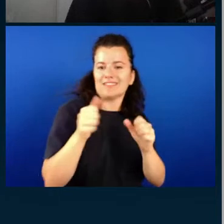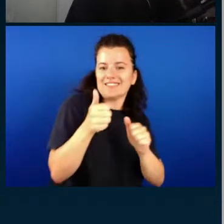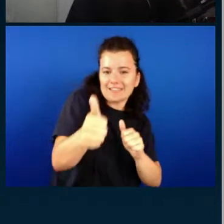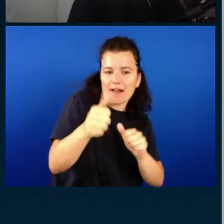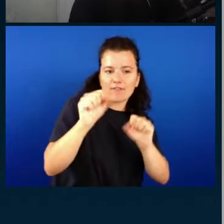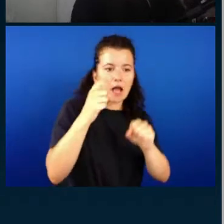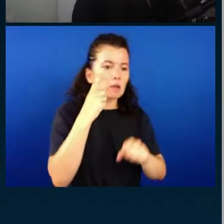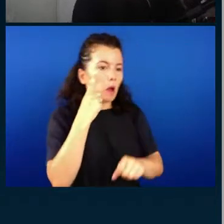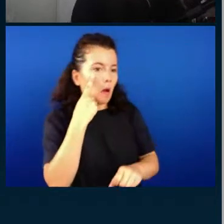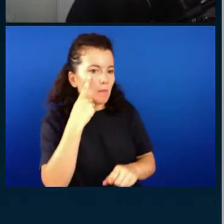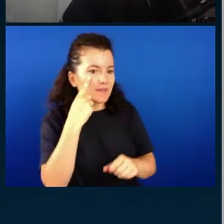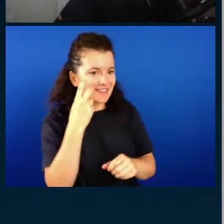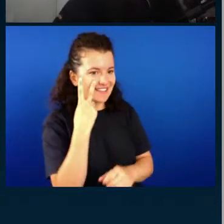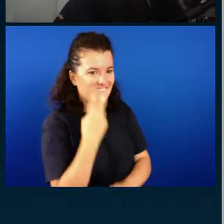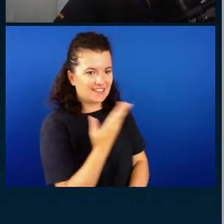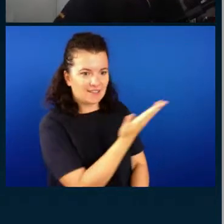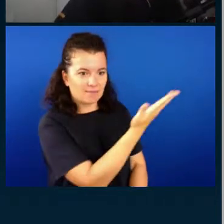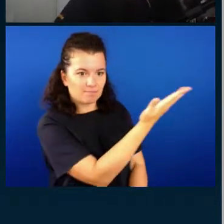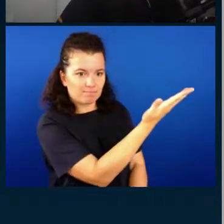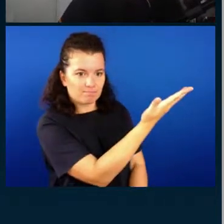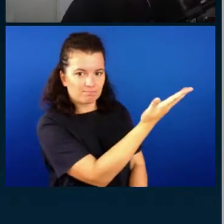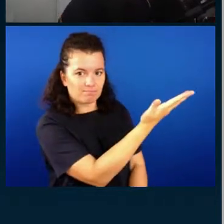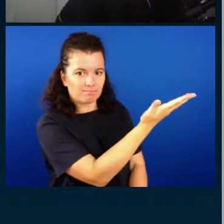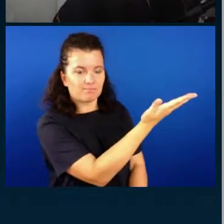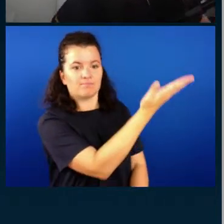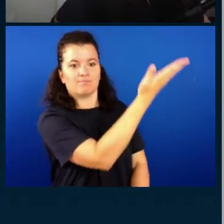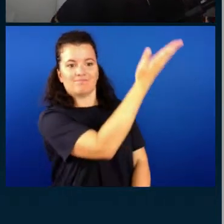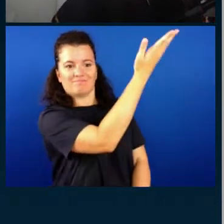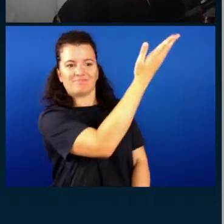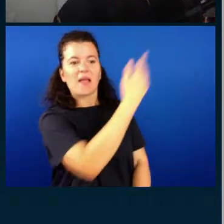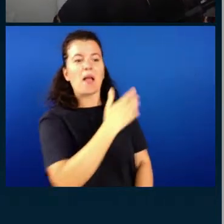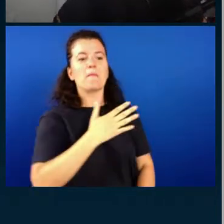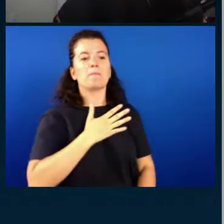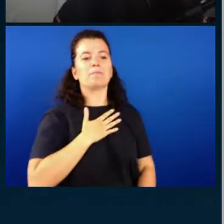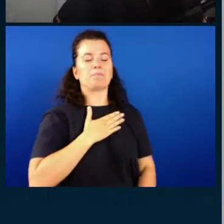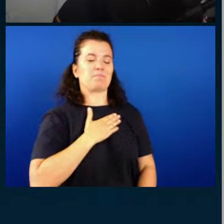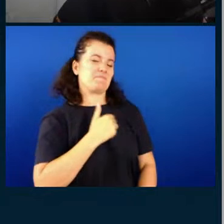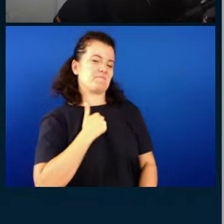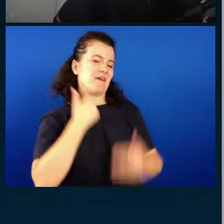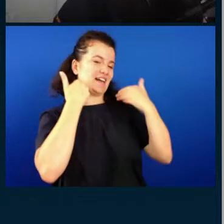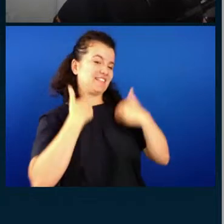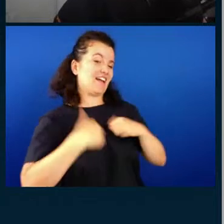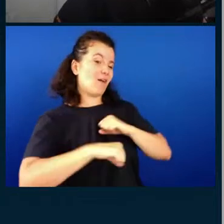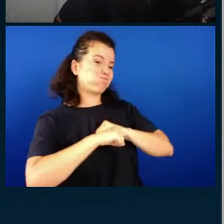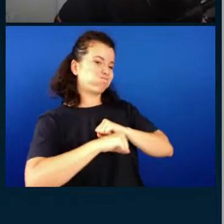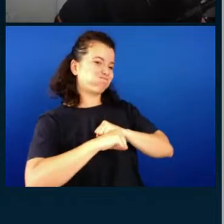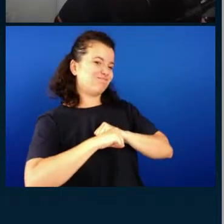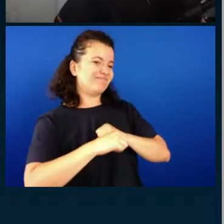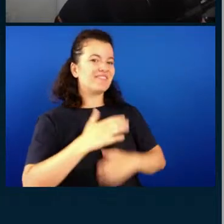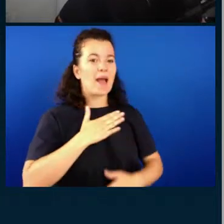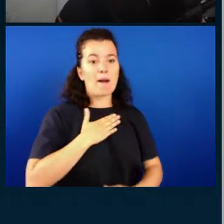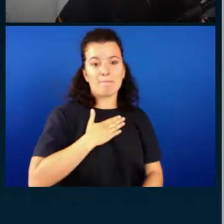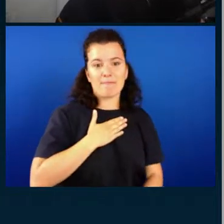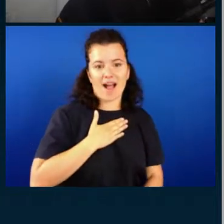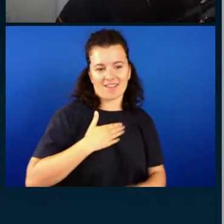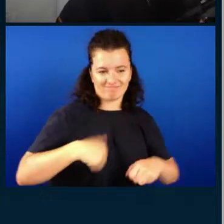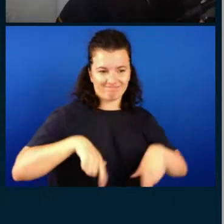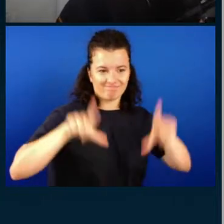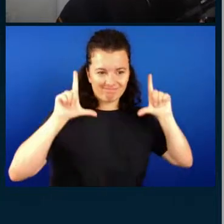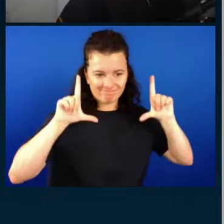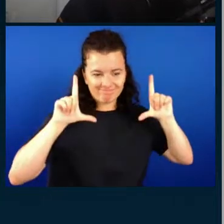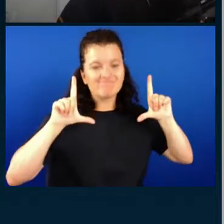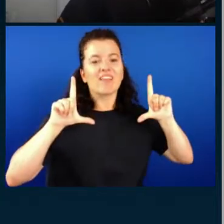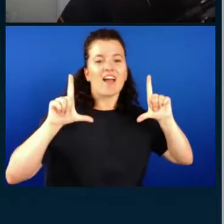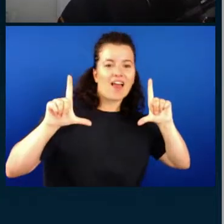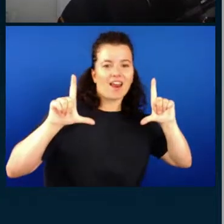The first one is promoting myself shamelessly. On my blog, I have written a lot of blog posts about